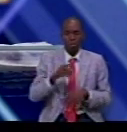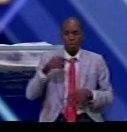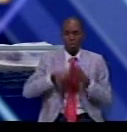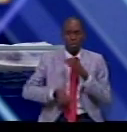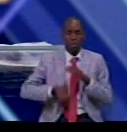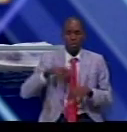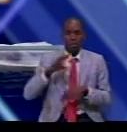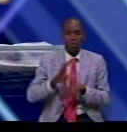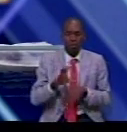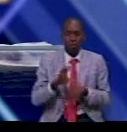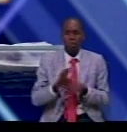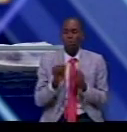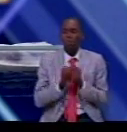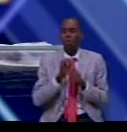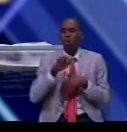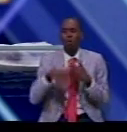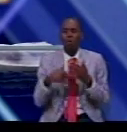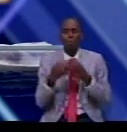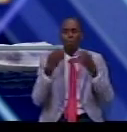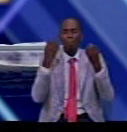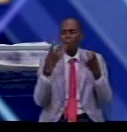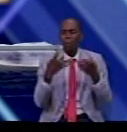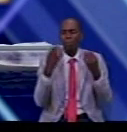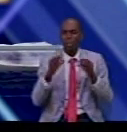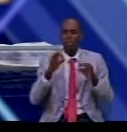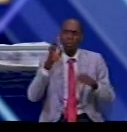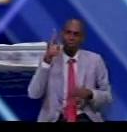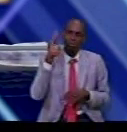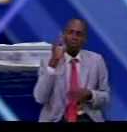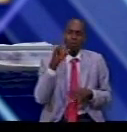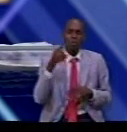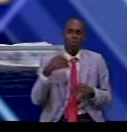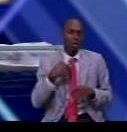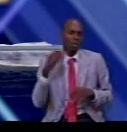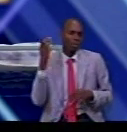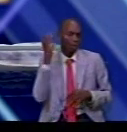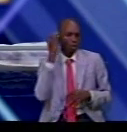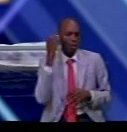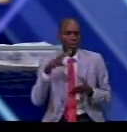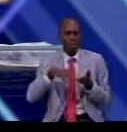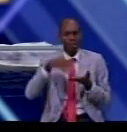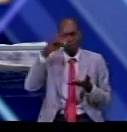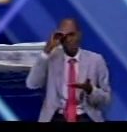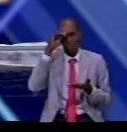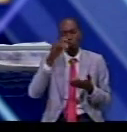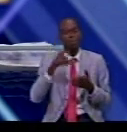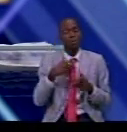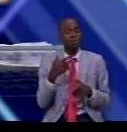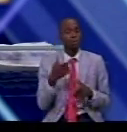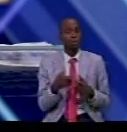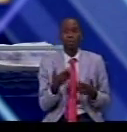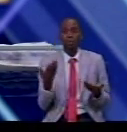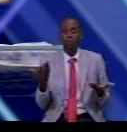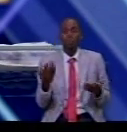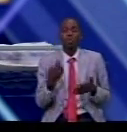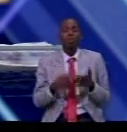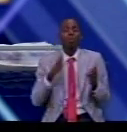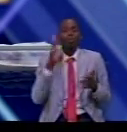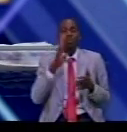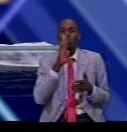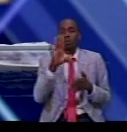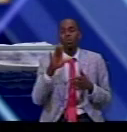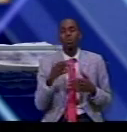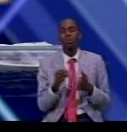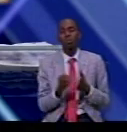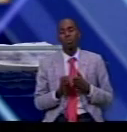received, how will you escape? That's why you make use of this day, because this is the day the Lord